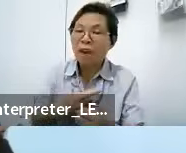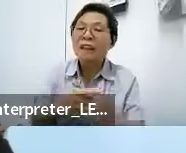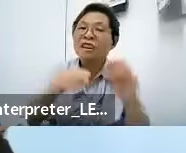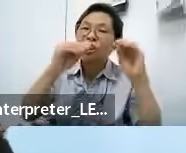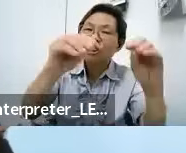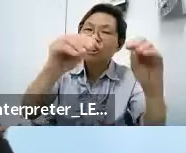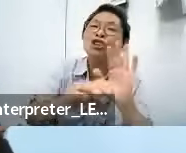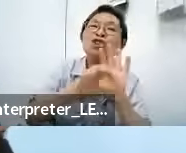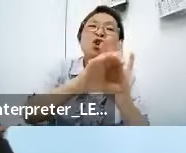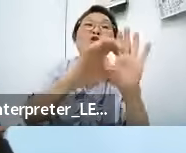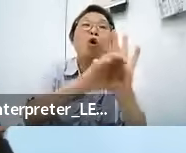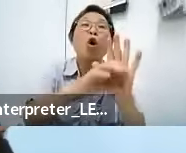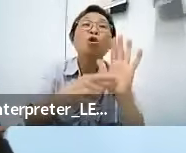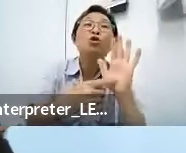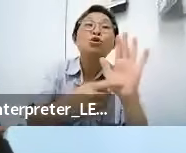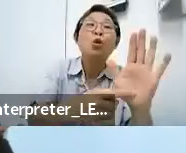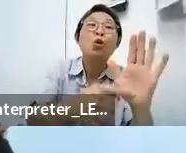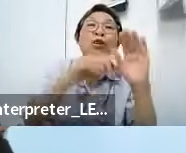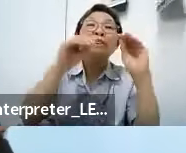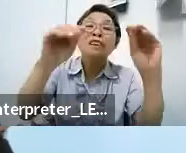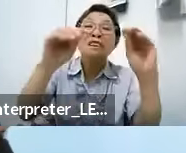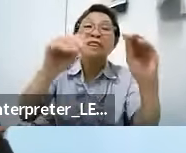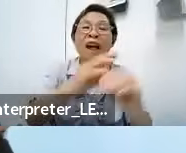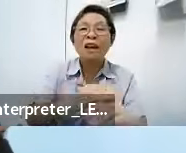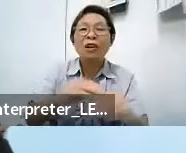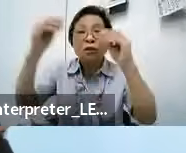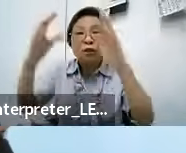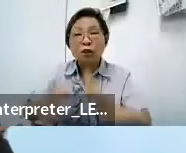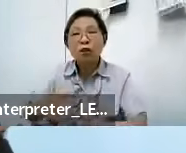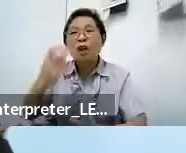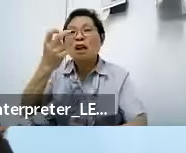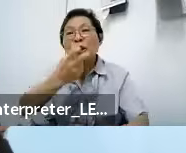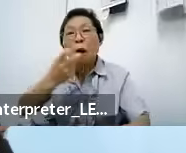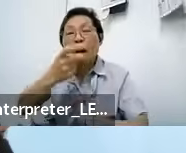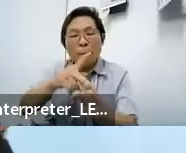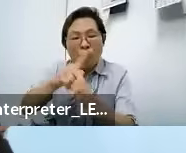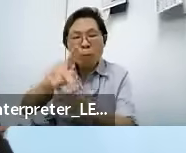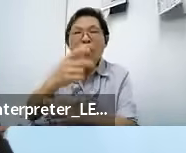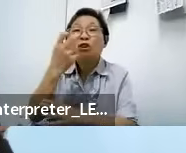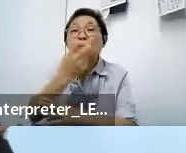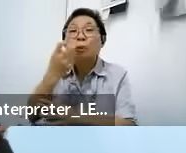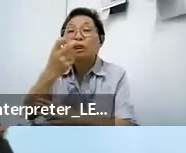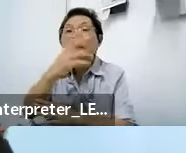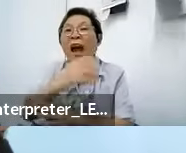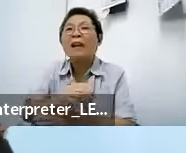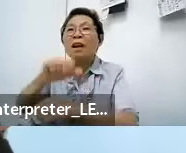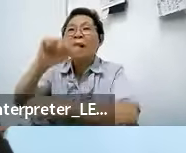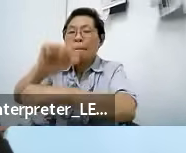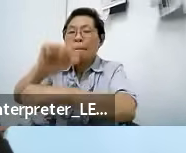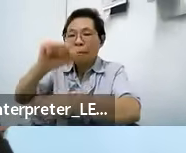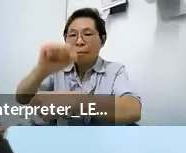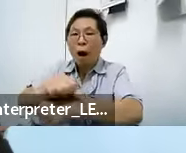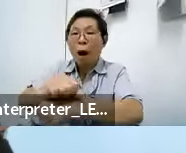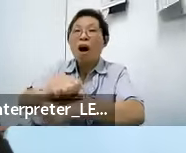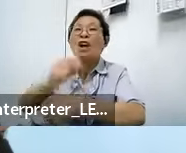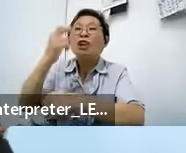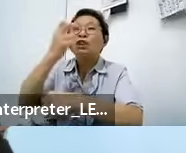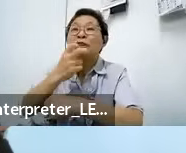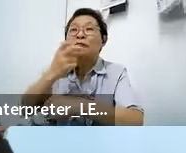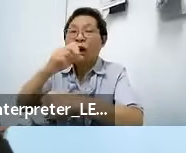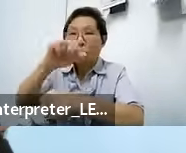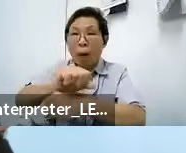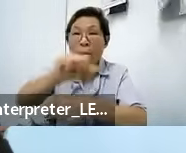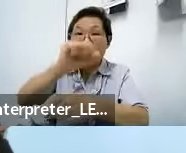our instructors who are professional speech language therapists and occupational therapists. They will be showing